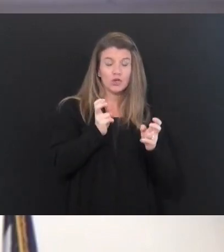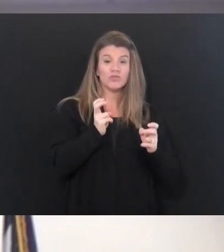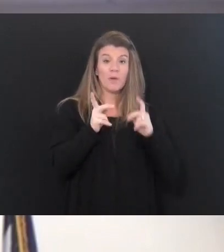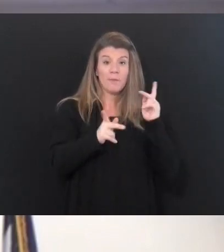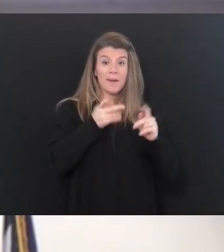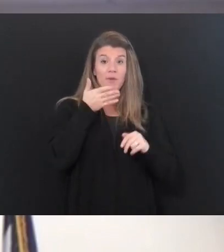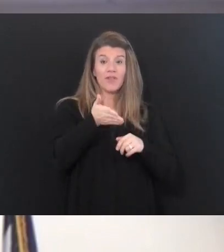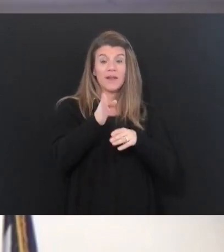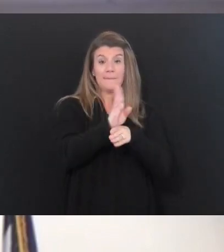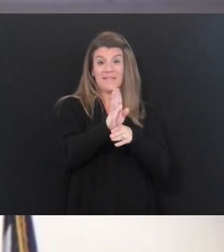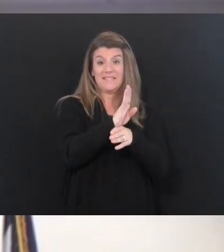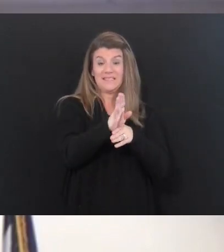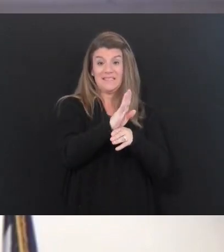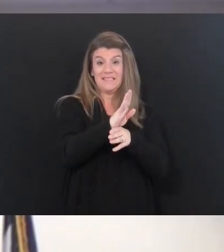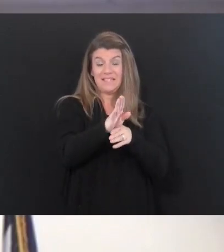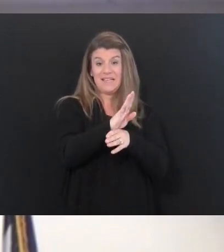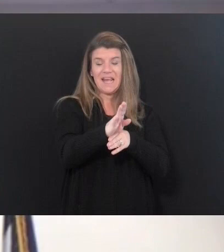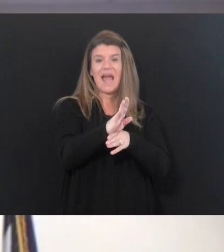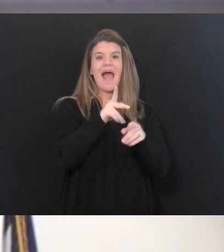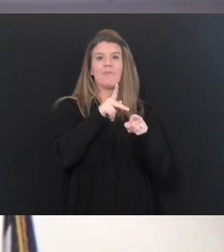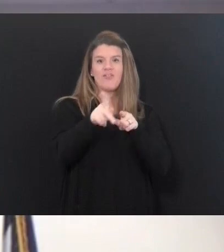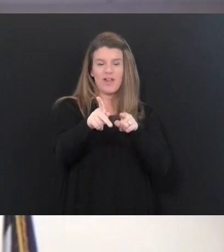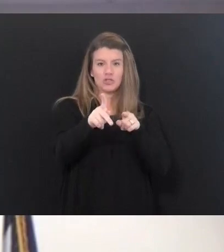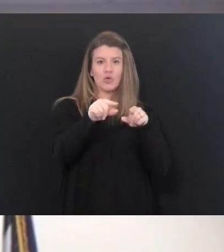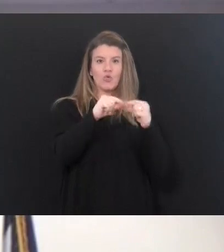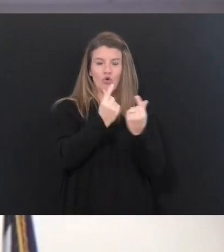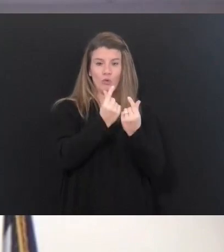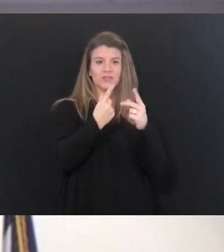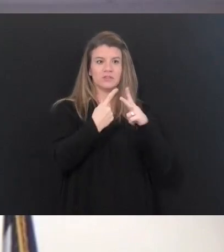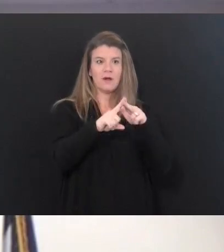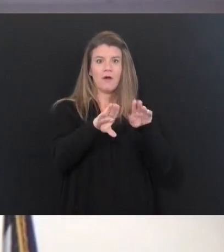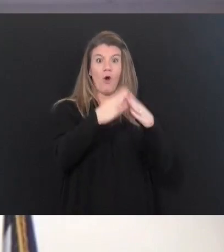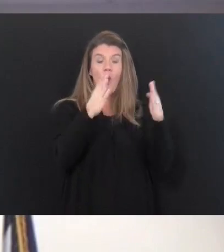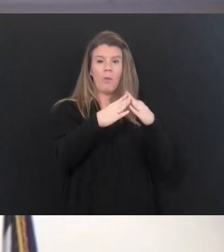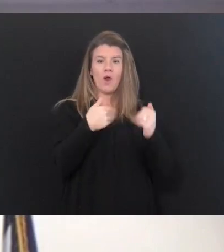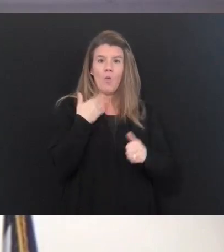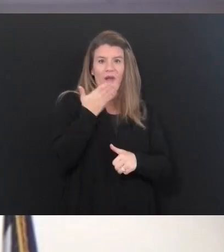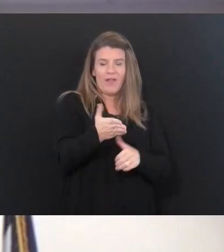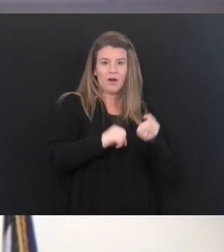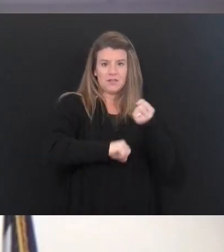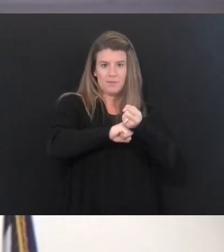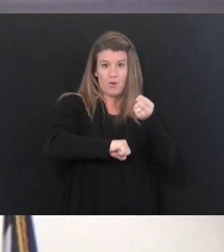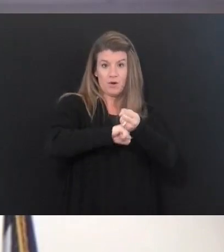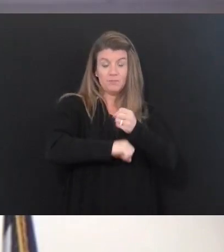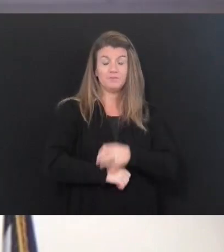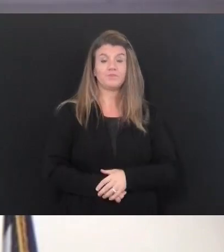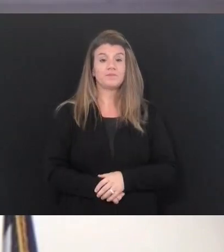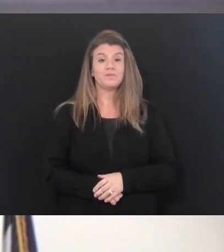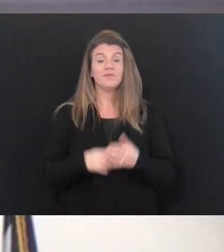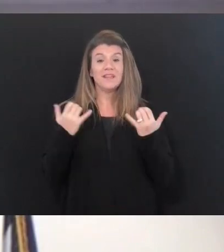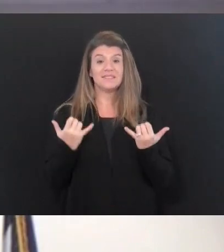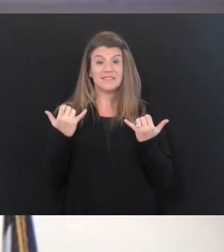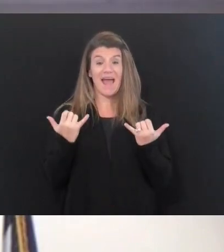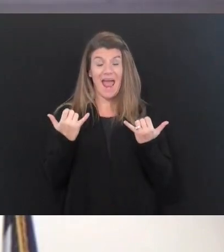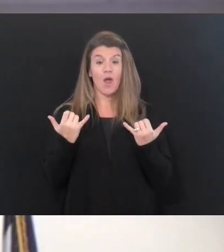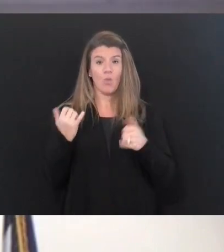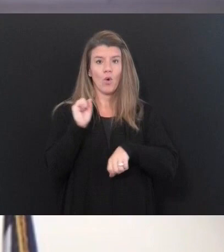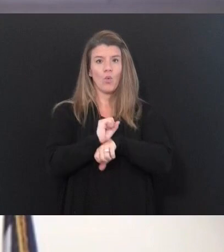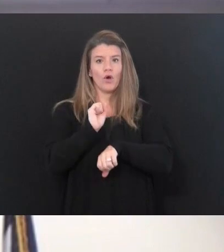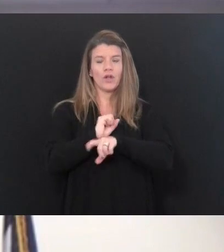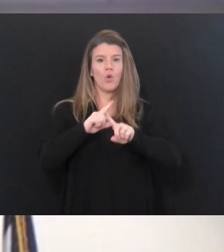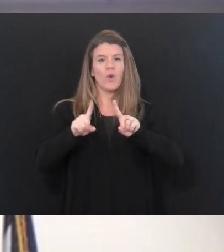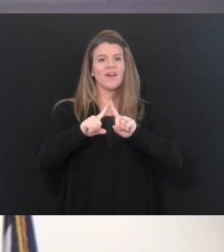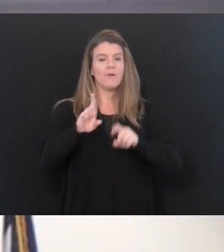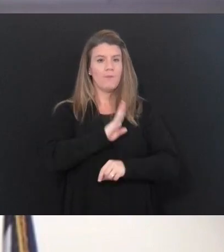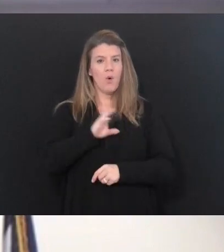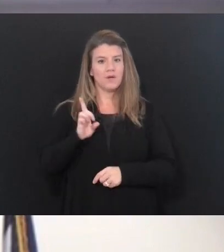business sector as well as those professional sectors. Today, we are currently working with personnel from various